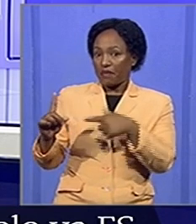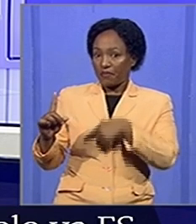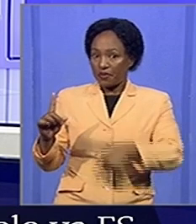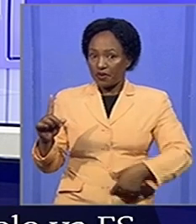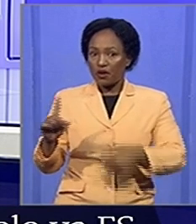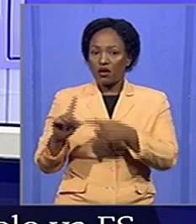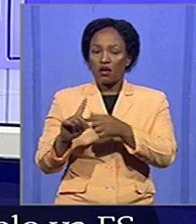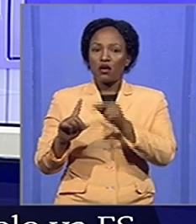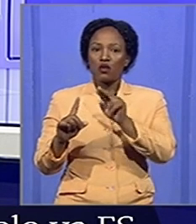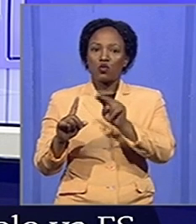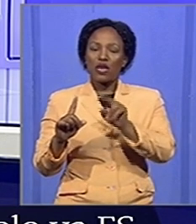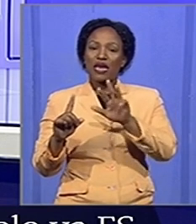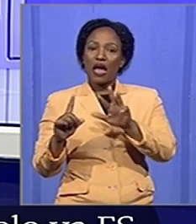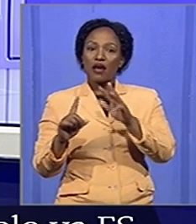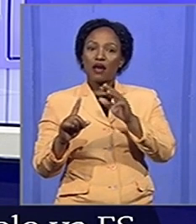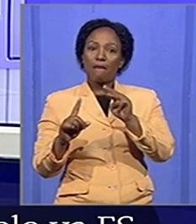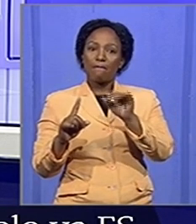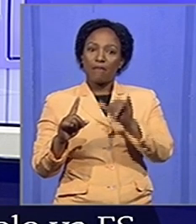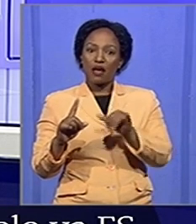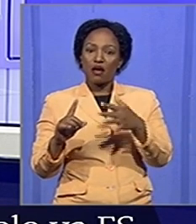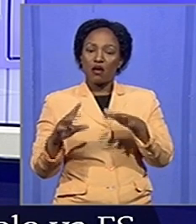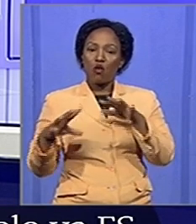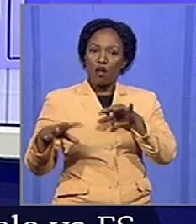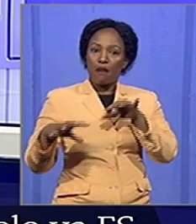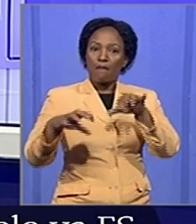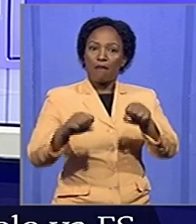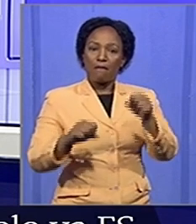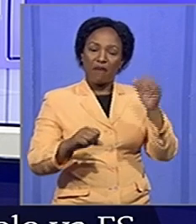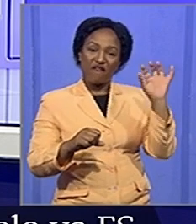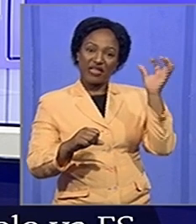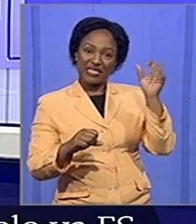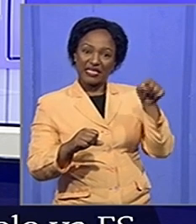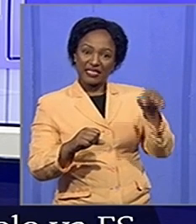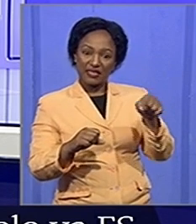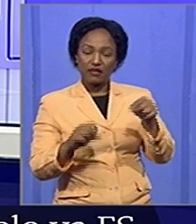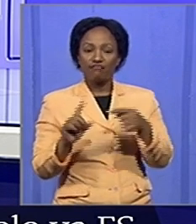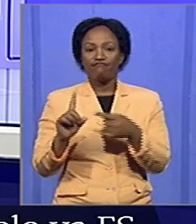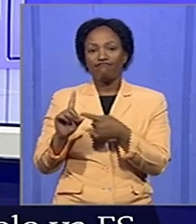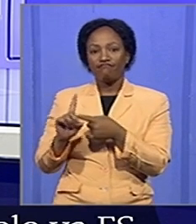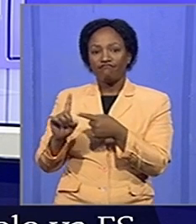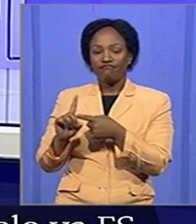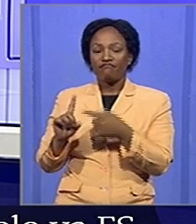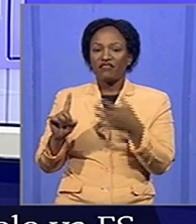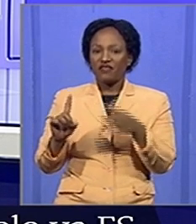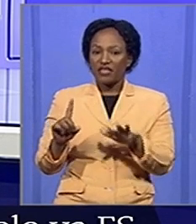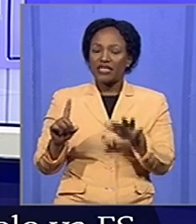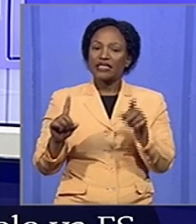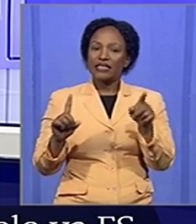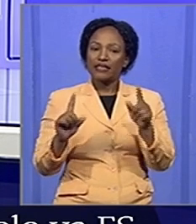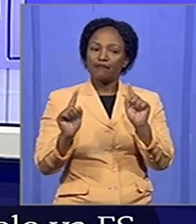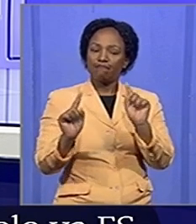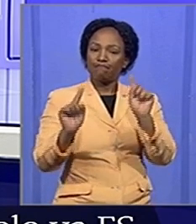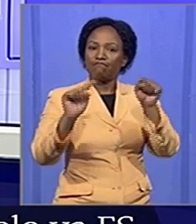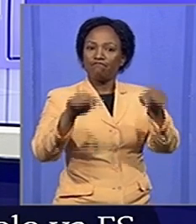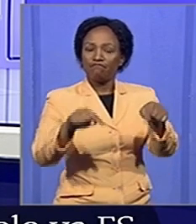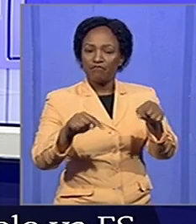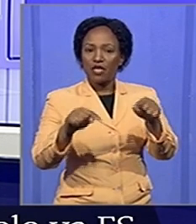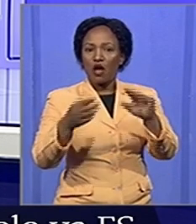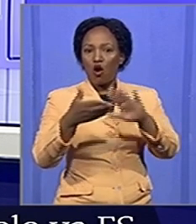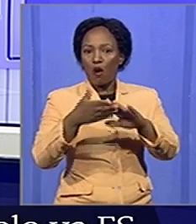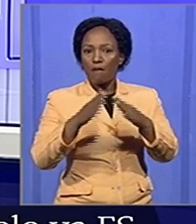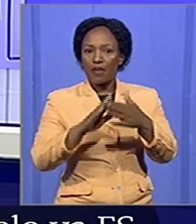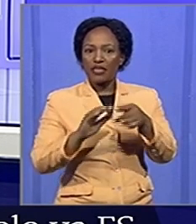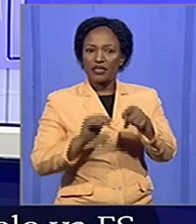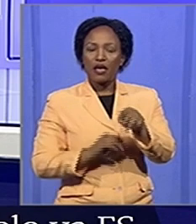o tla nka taolo ya province ya Freistata ka mora dikgetho. Magashule ya neng a kene letsholong la ngoka bakgethi